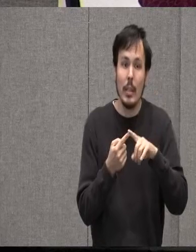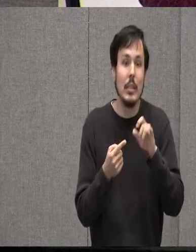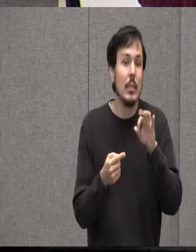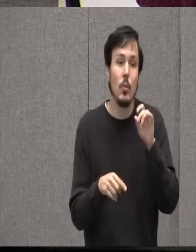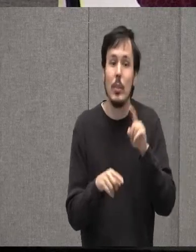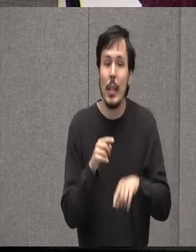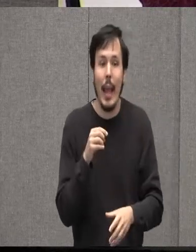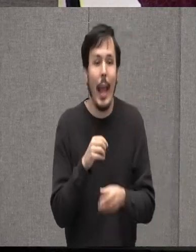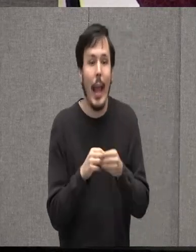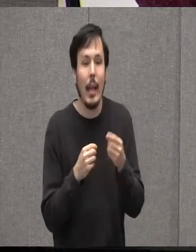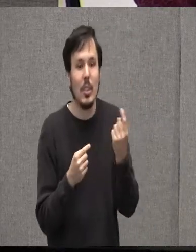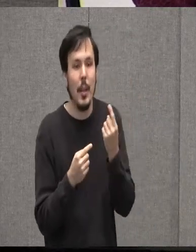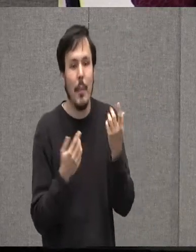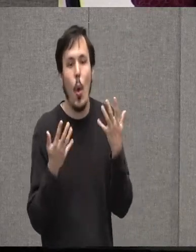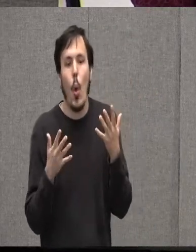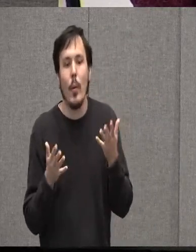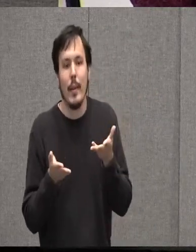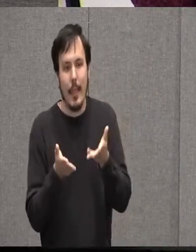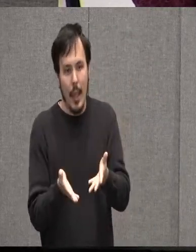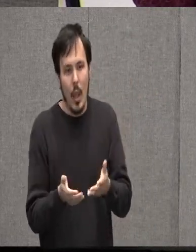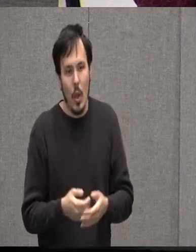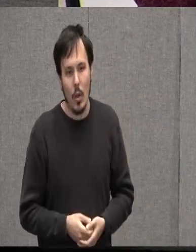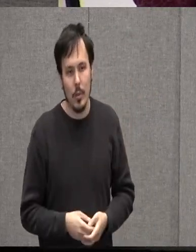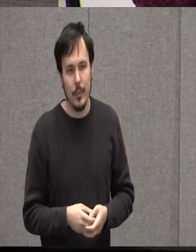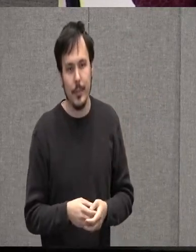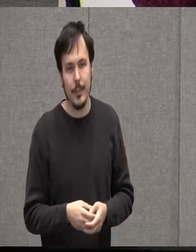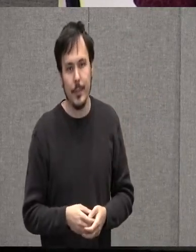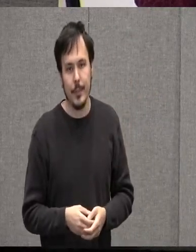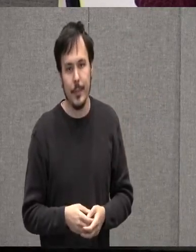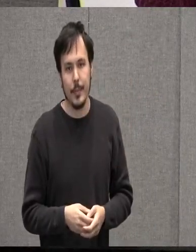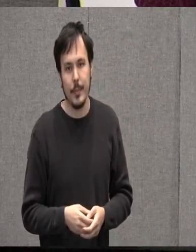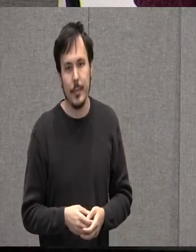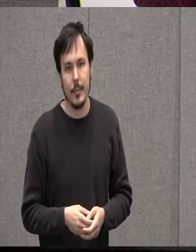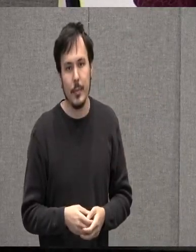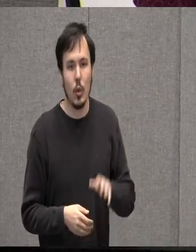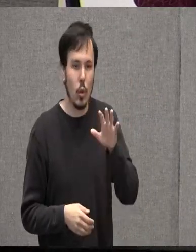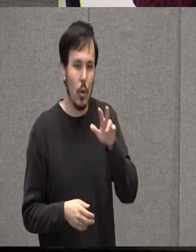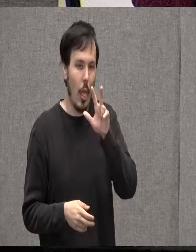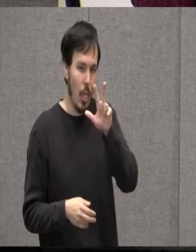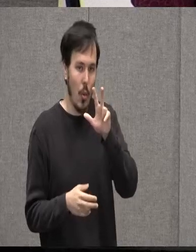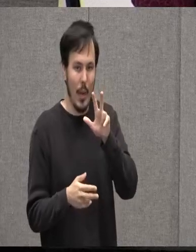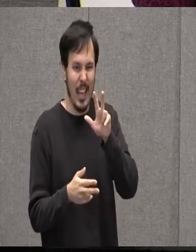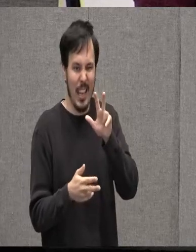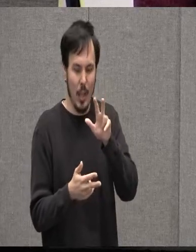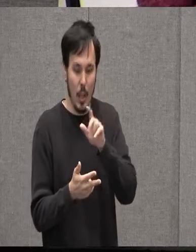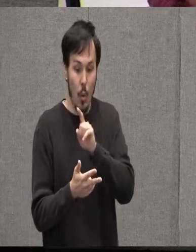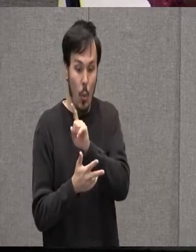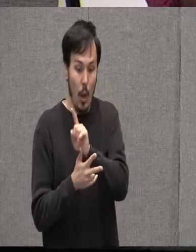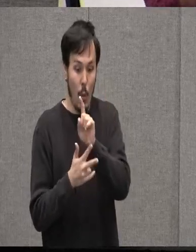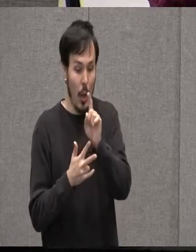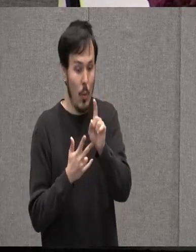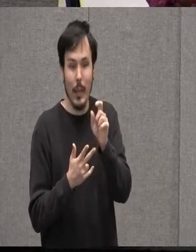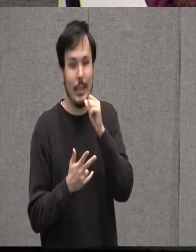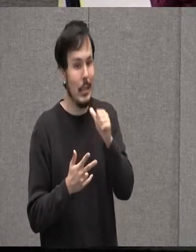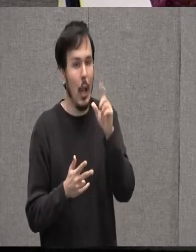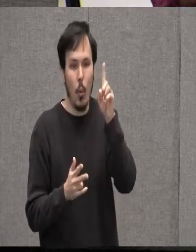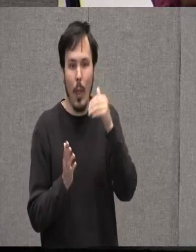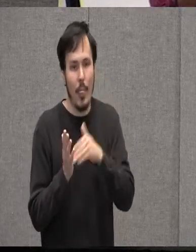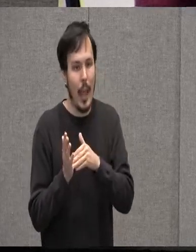probably. that 1. I forgot the 1 was higher than the 5 last time. Could you tell? Okay, so I'm gonna keep another